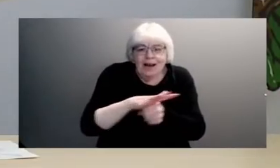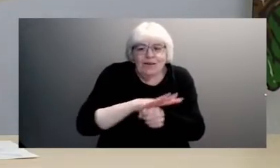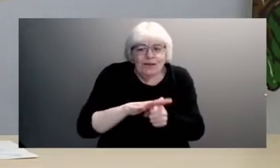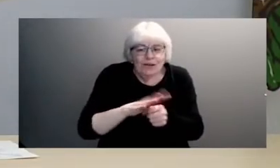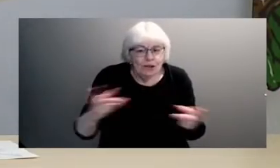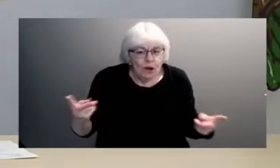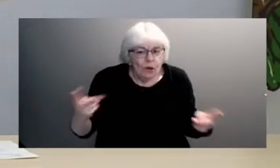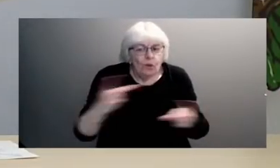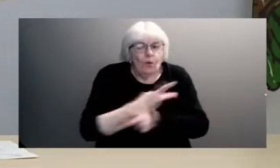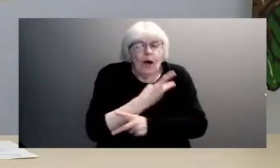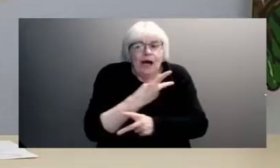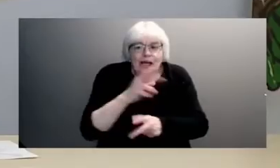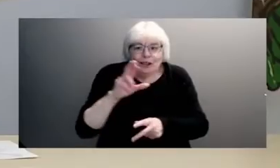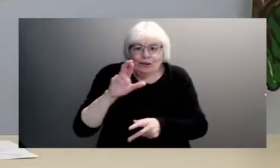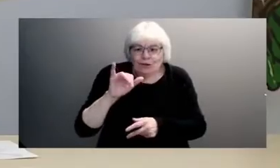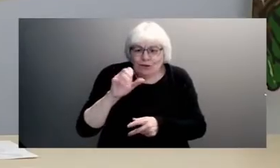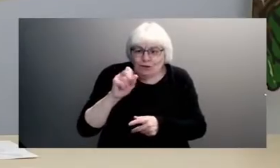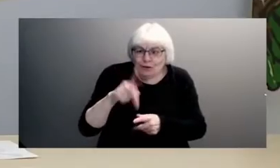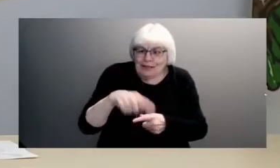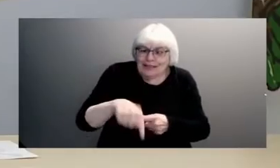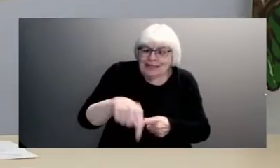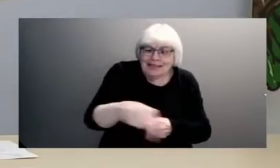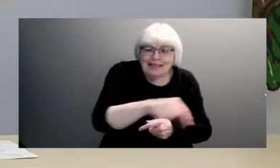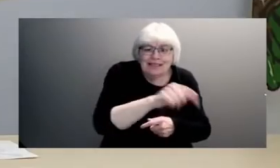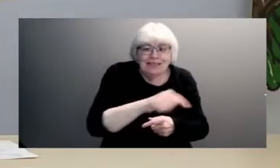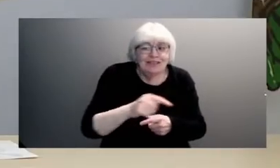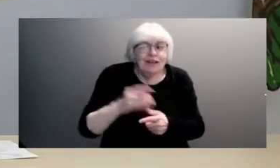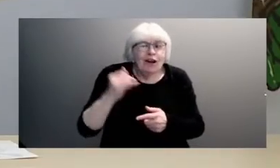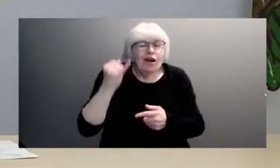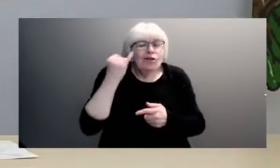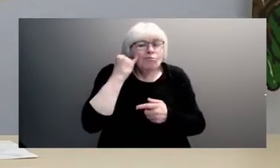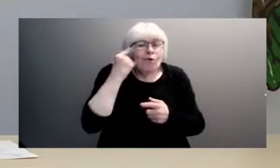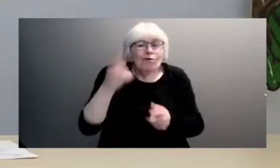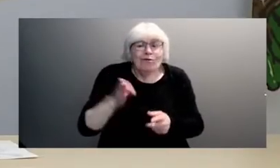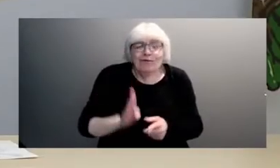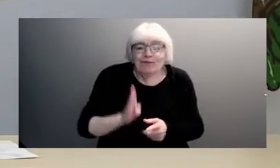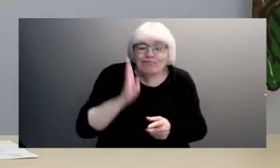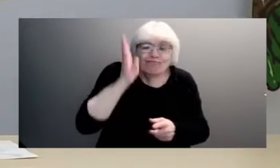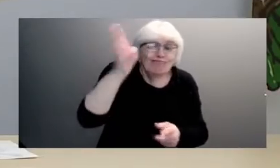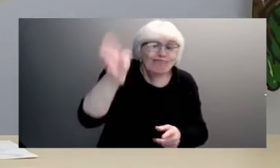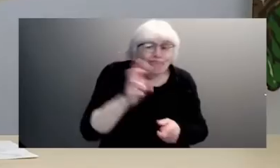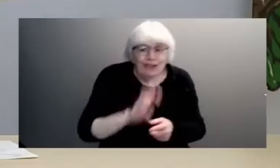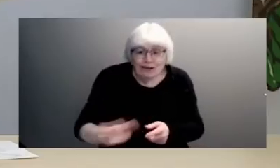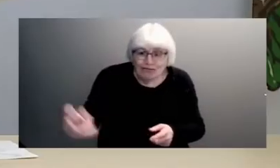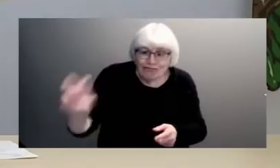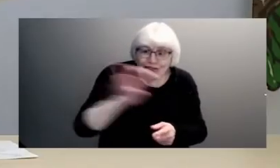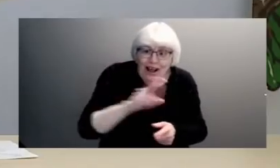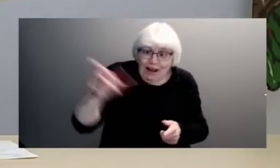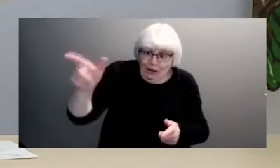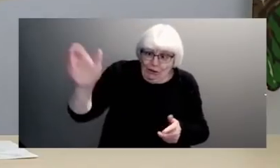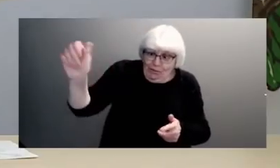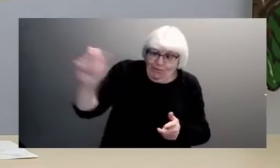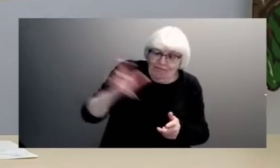visitor into long-term care, community care, and some of those settings. And I think,